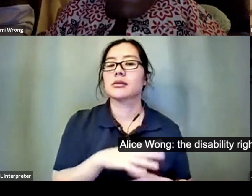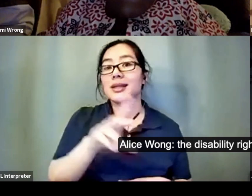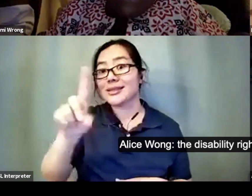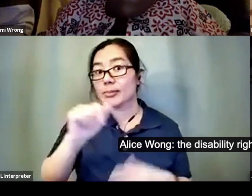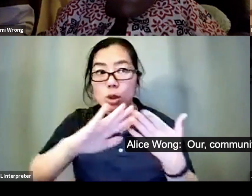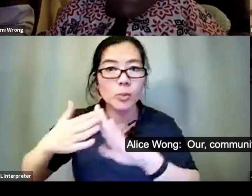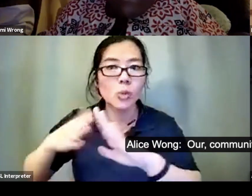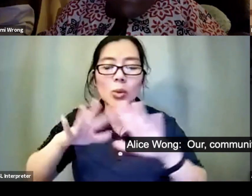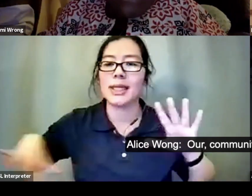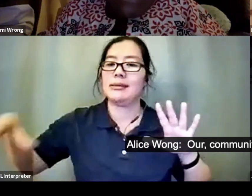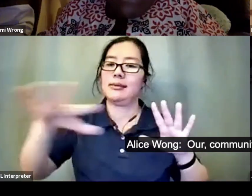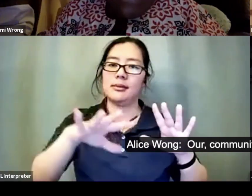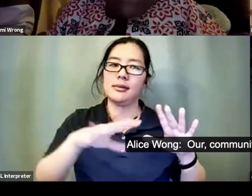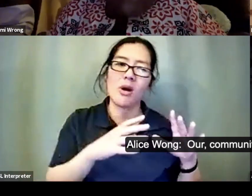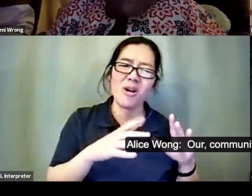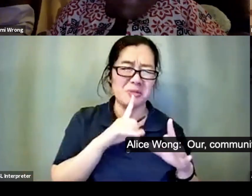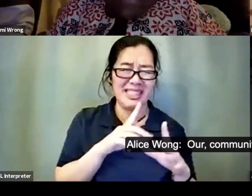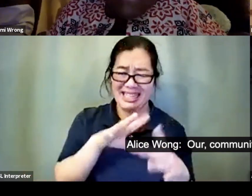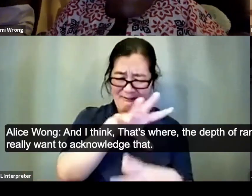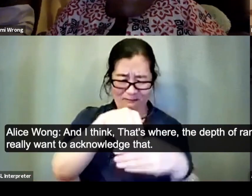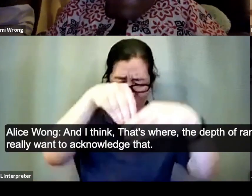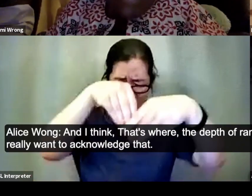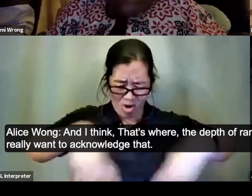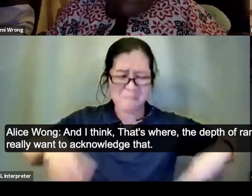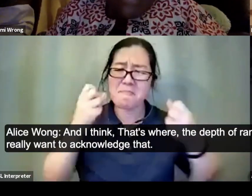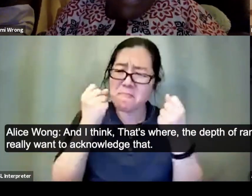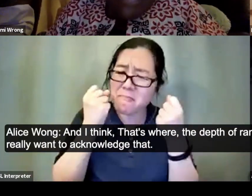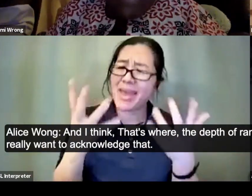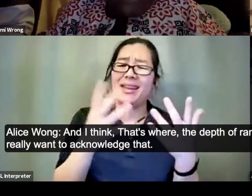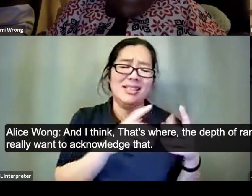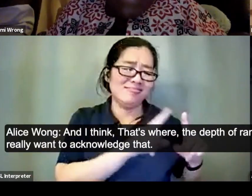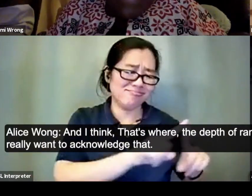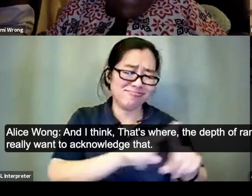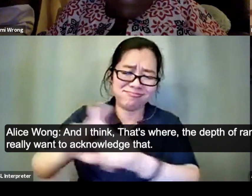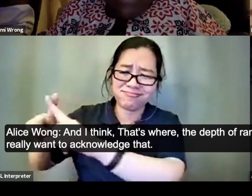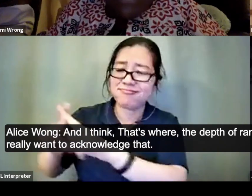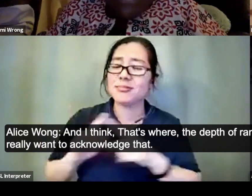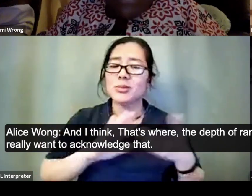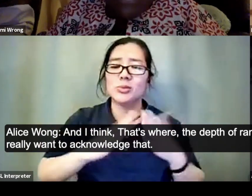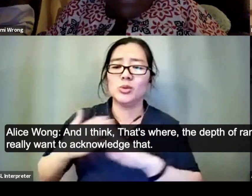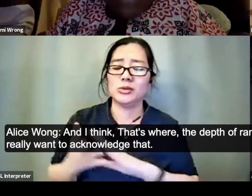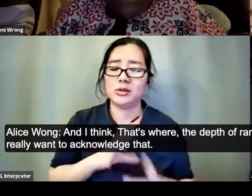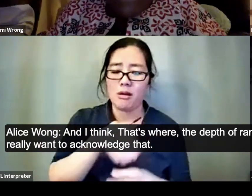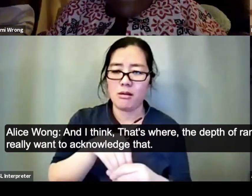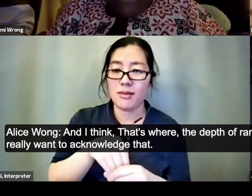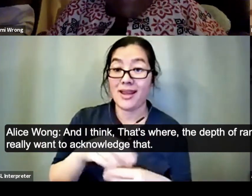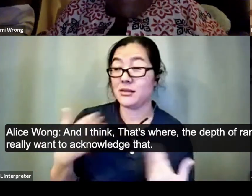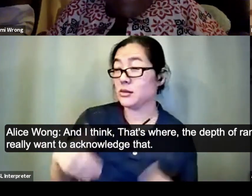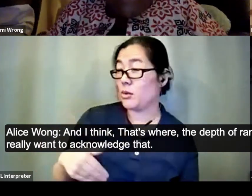of multiple communities. And I think that's where the depth and range, where we have